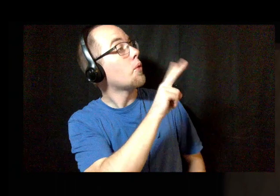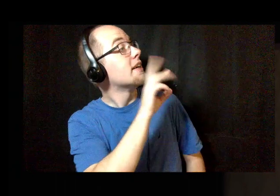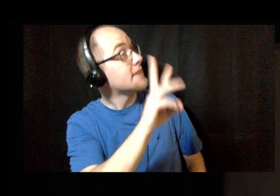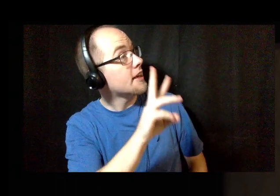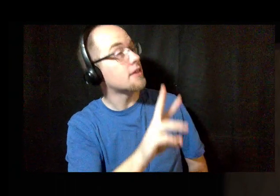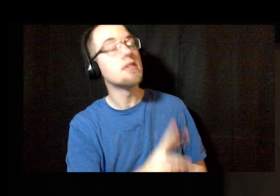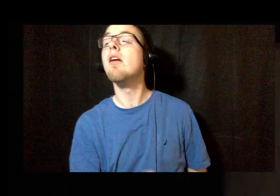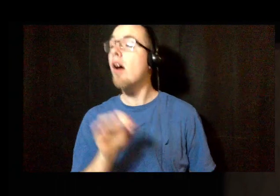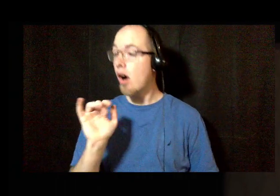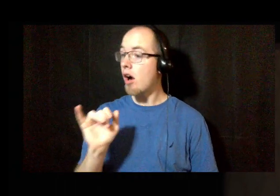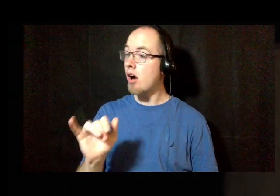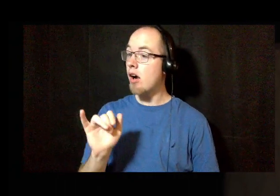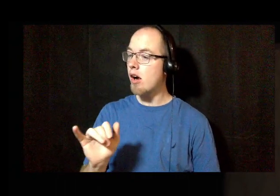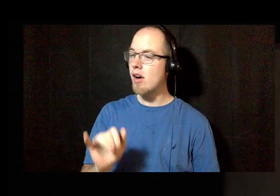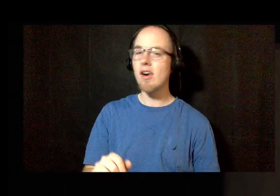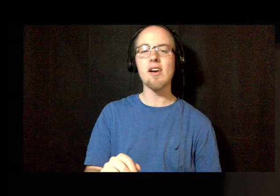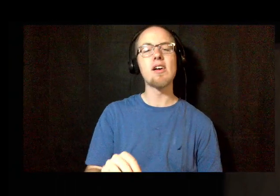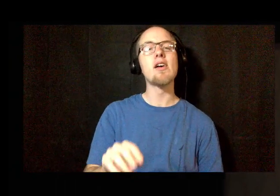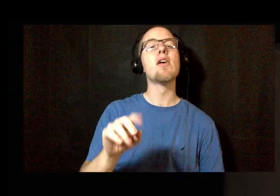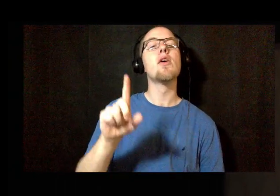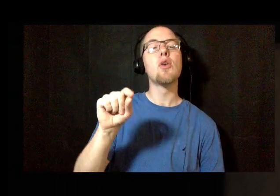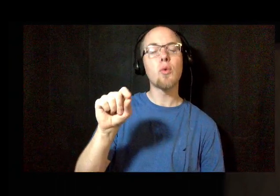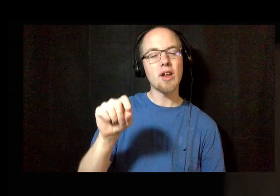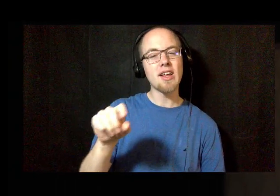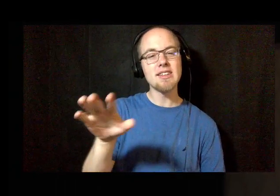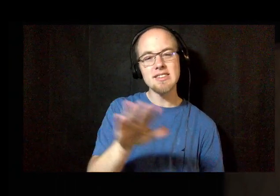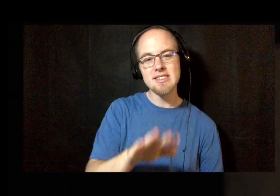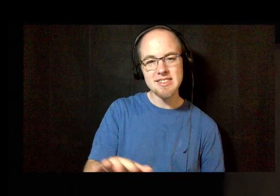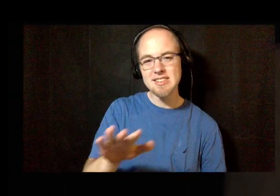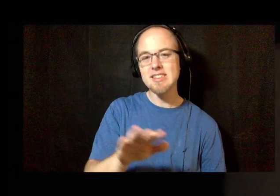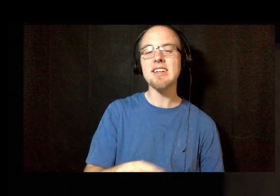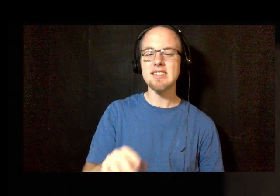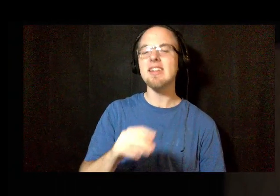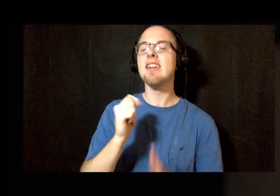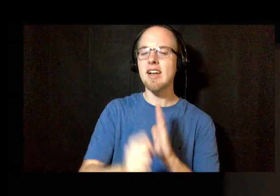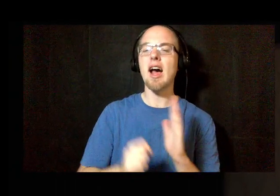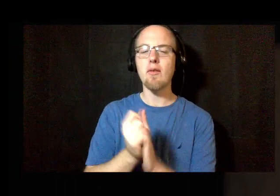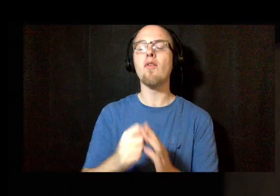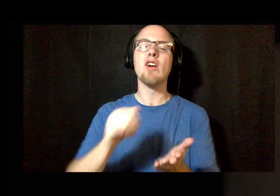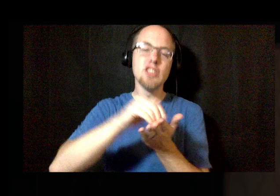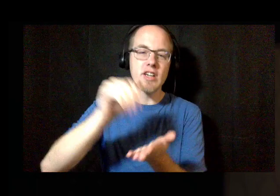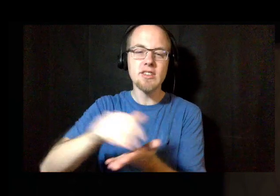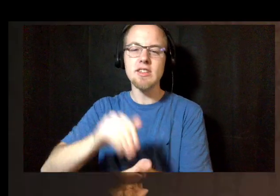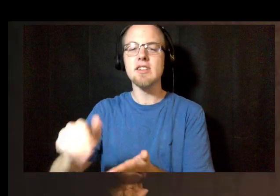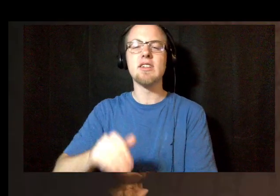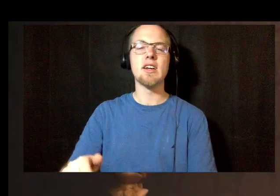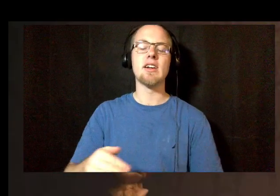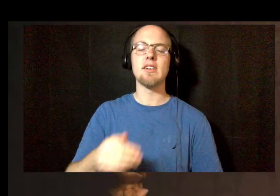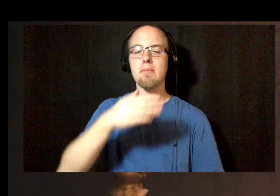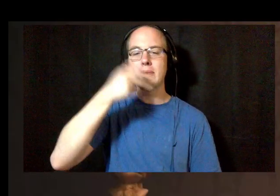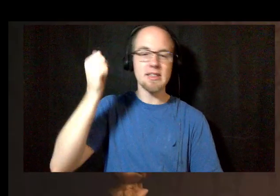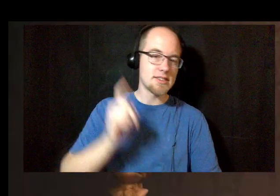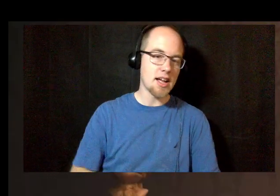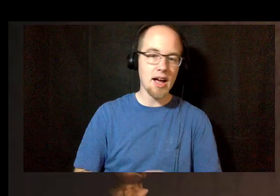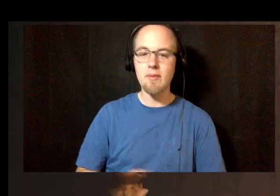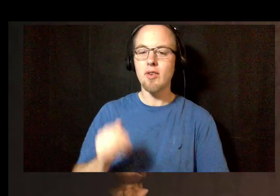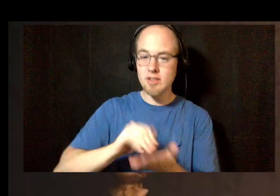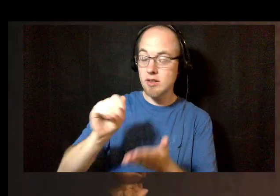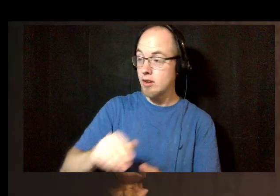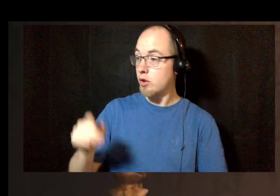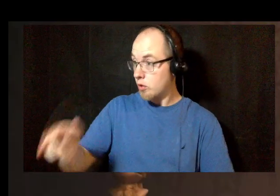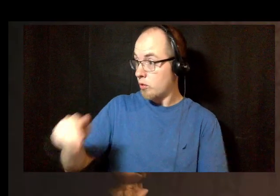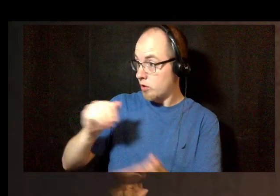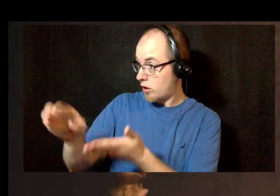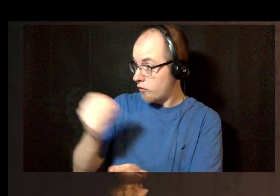26! The 20s are the time for rejection, my friend. It is the best time for rejection. Have you been rejected a few